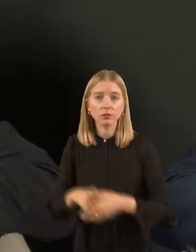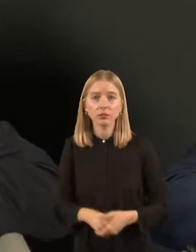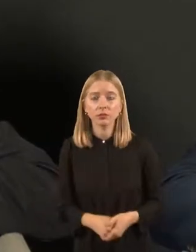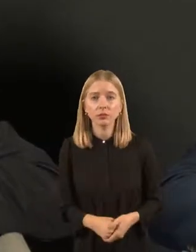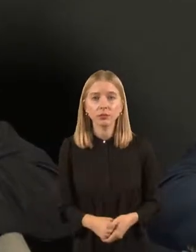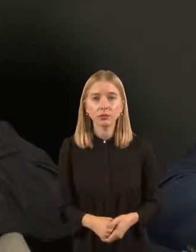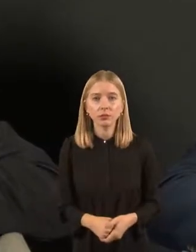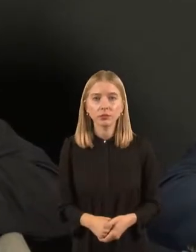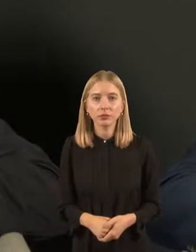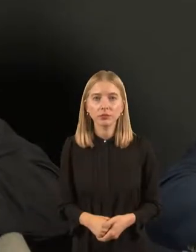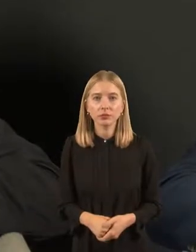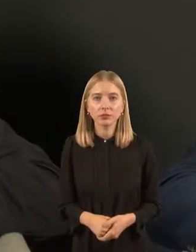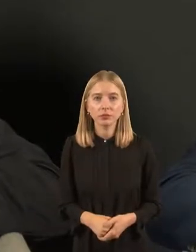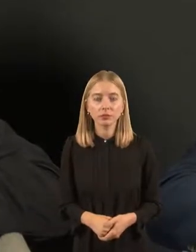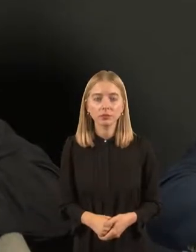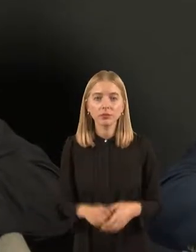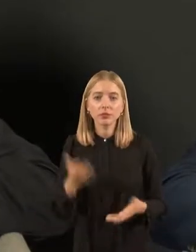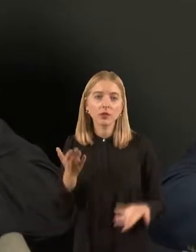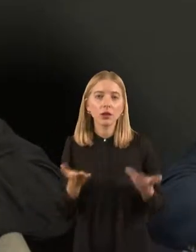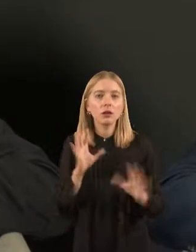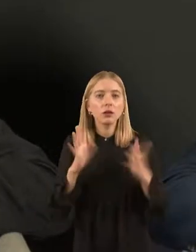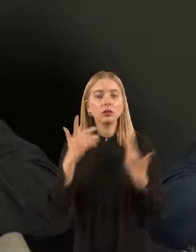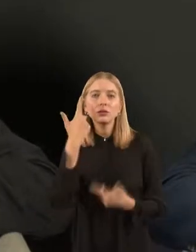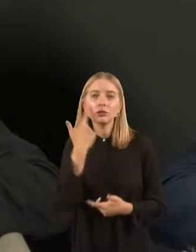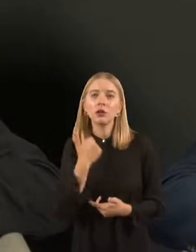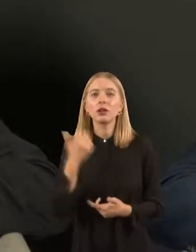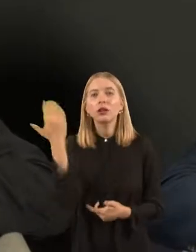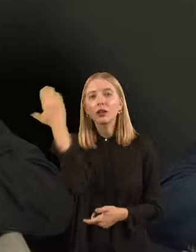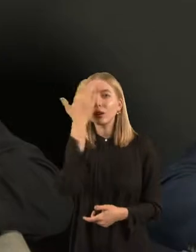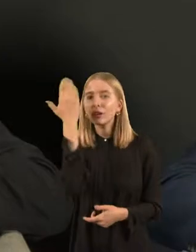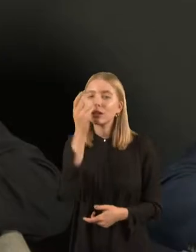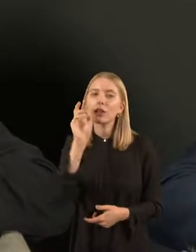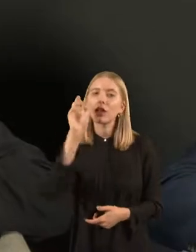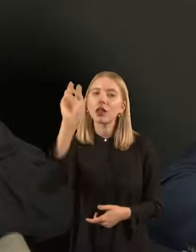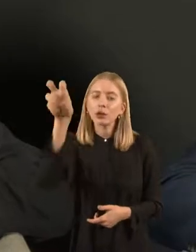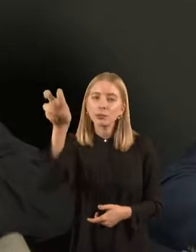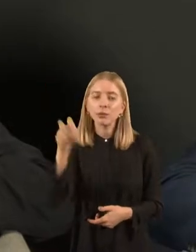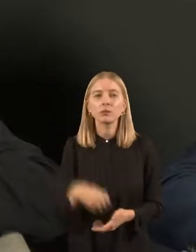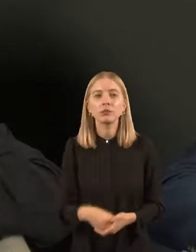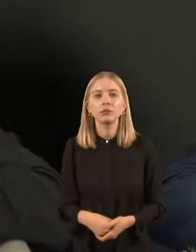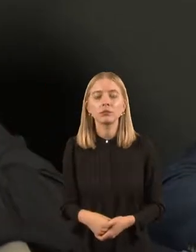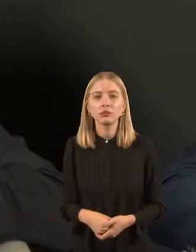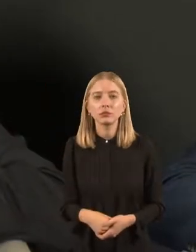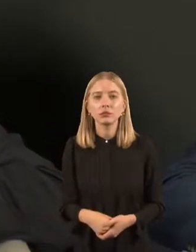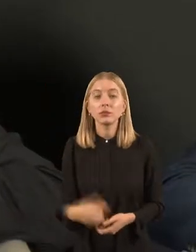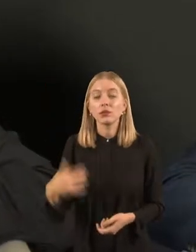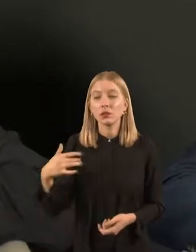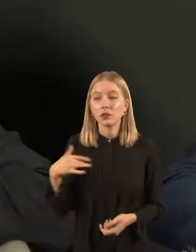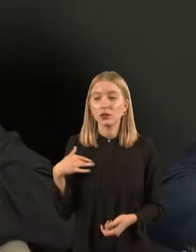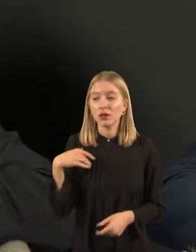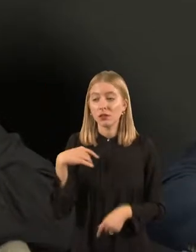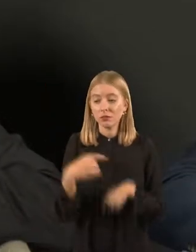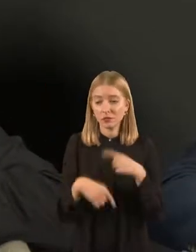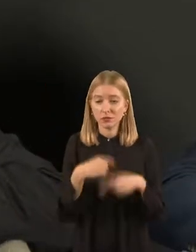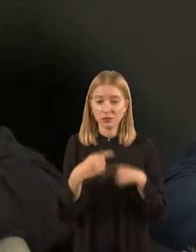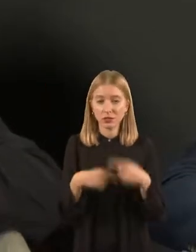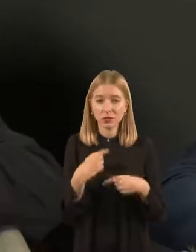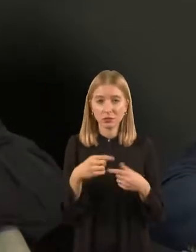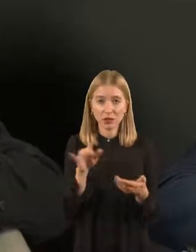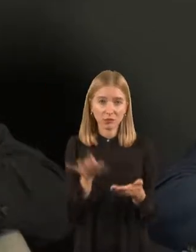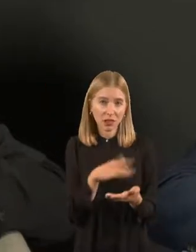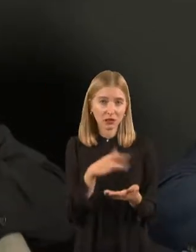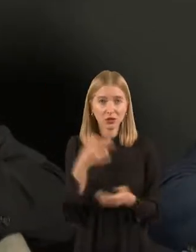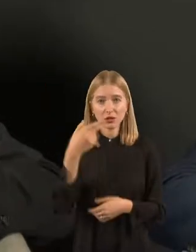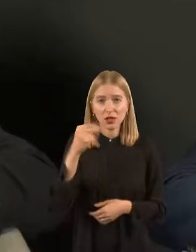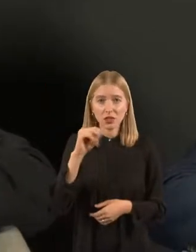use an iPad and Netflix, no? Instead of moving your family to the movie theater.